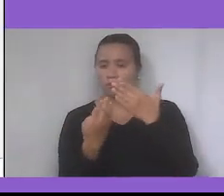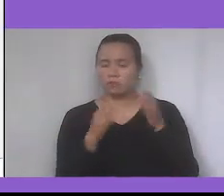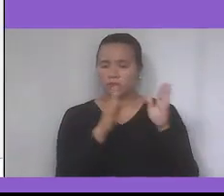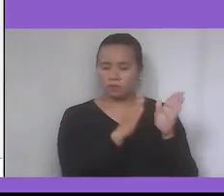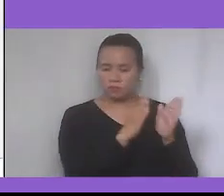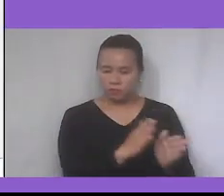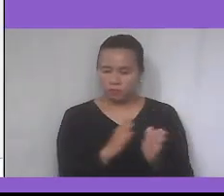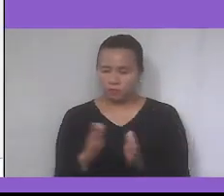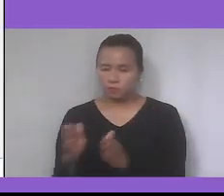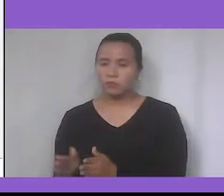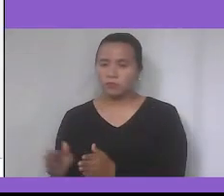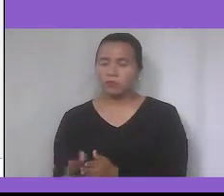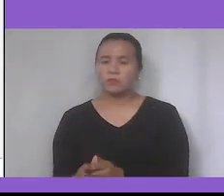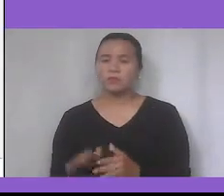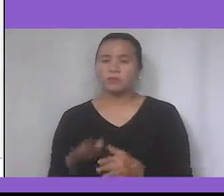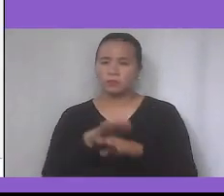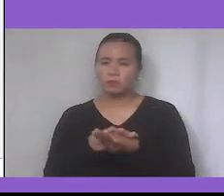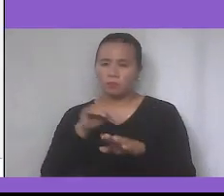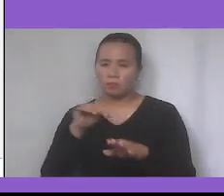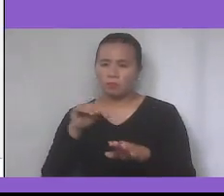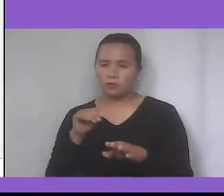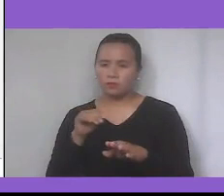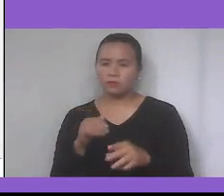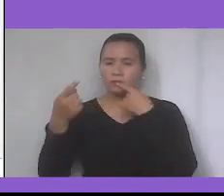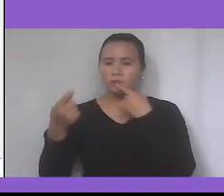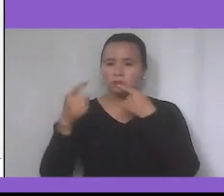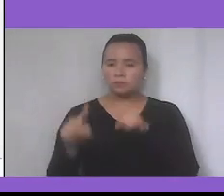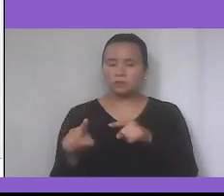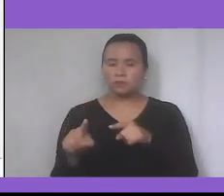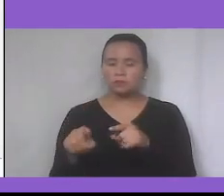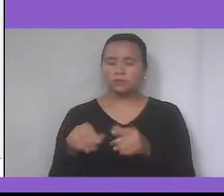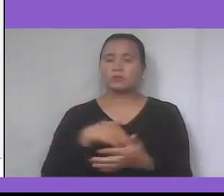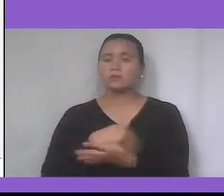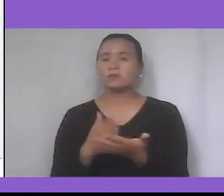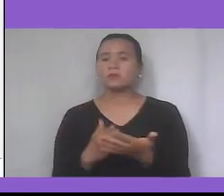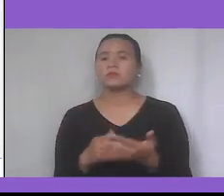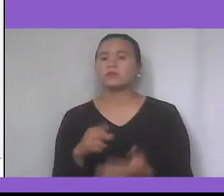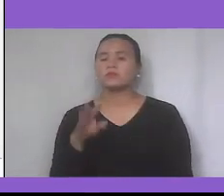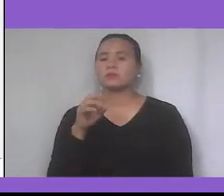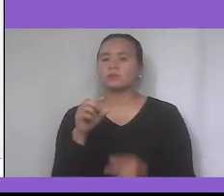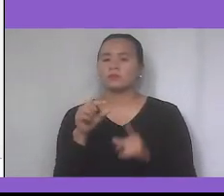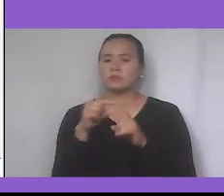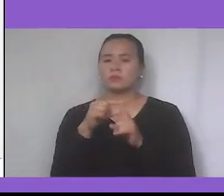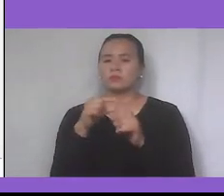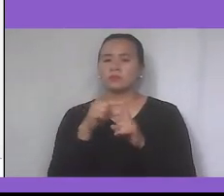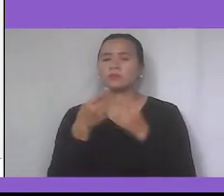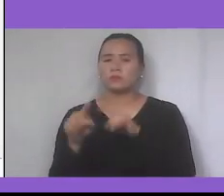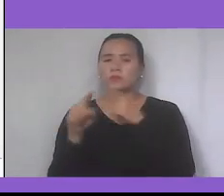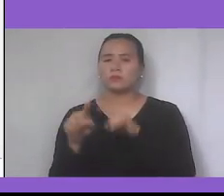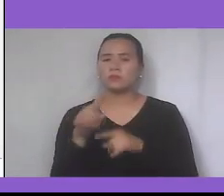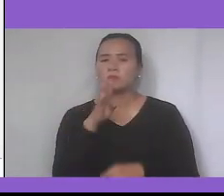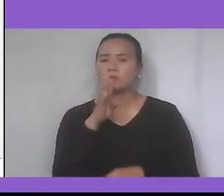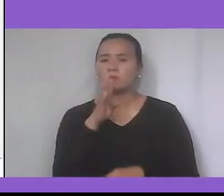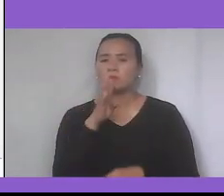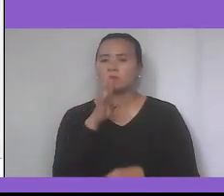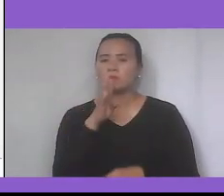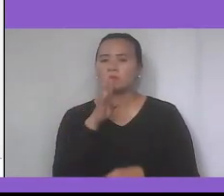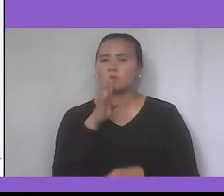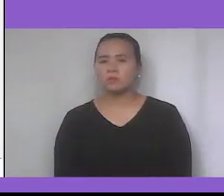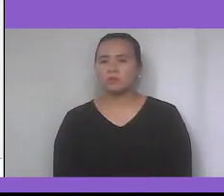marks. These are all based on the inflection and pauses. So let's scroll down and dictate some